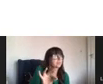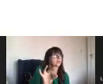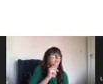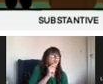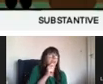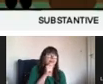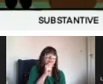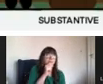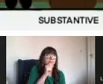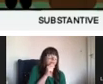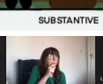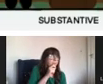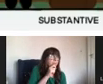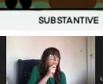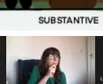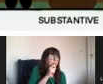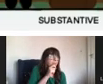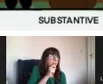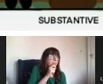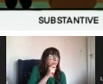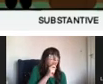that was my starting point.